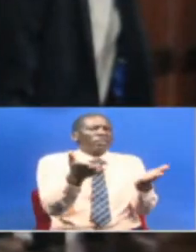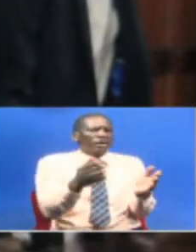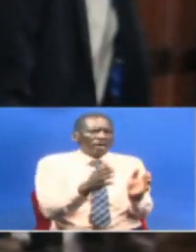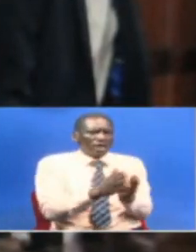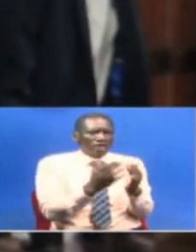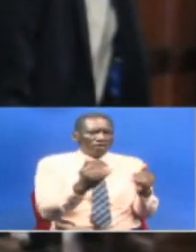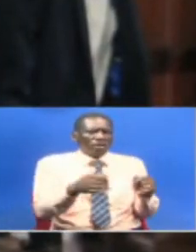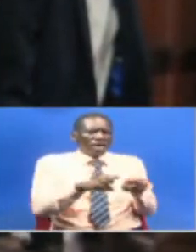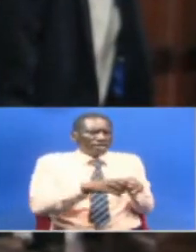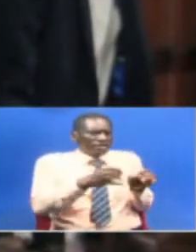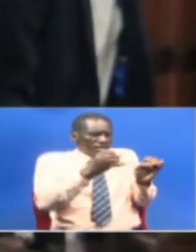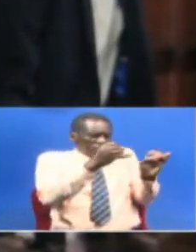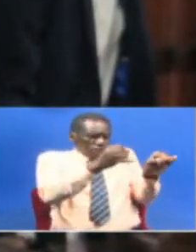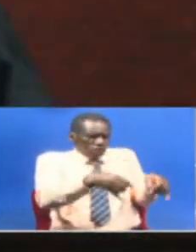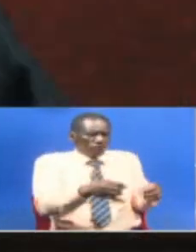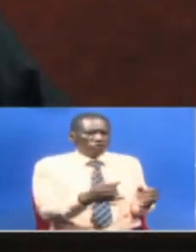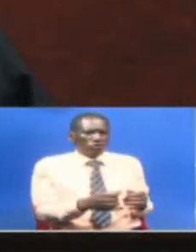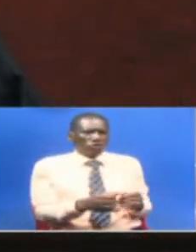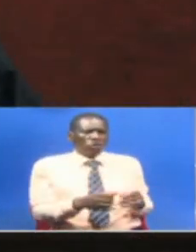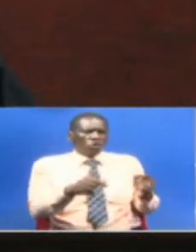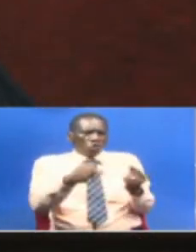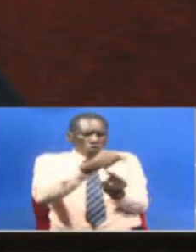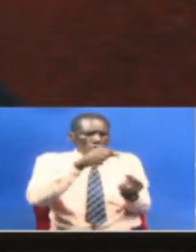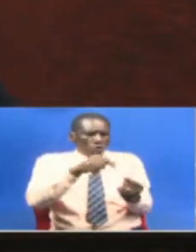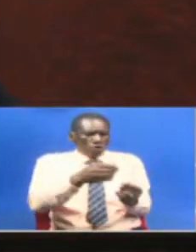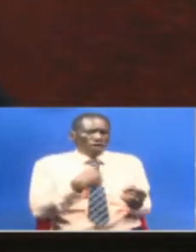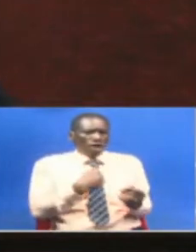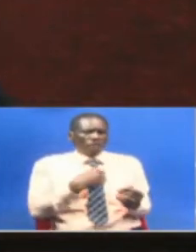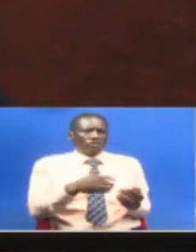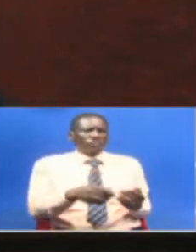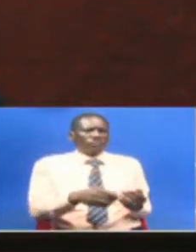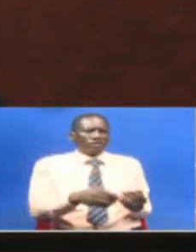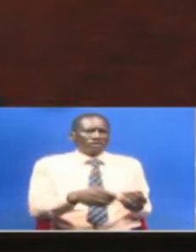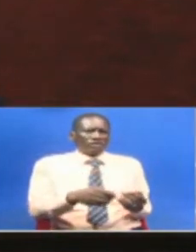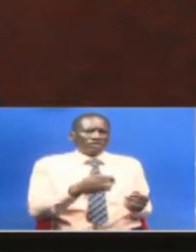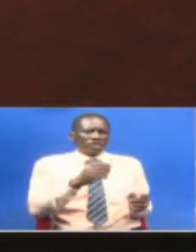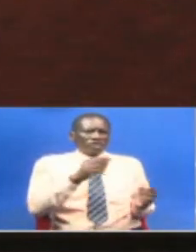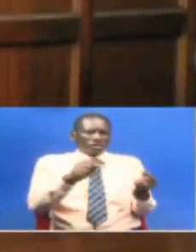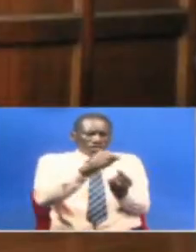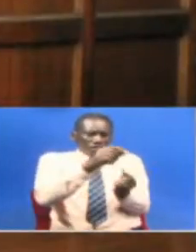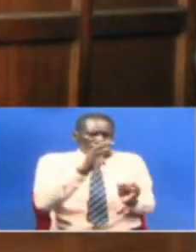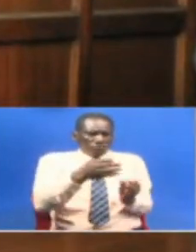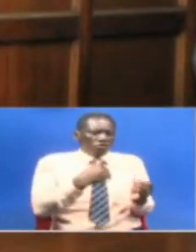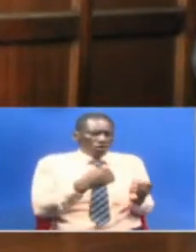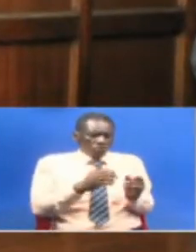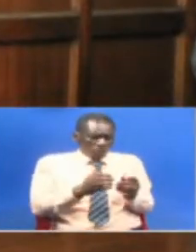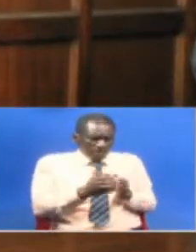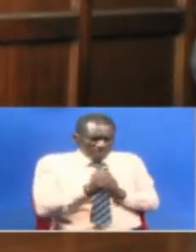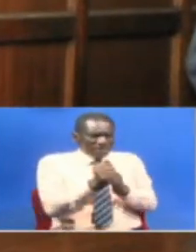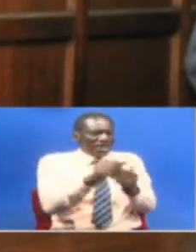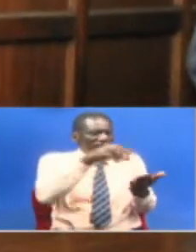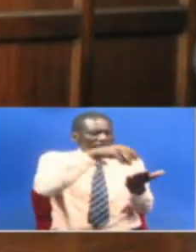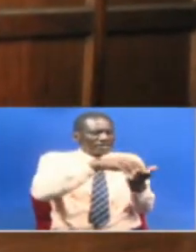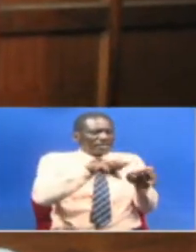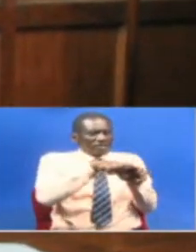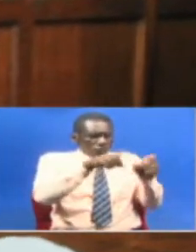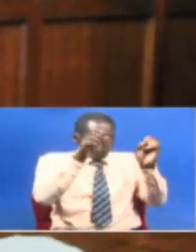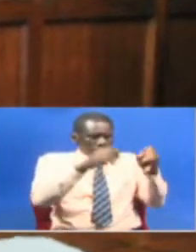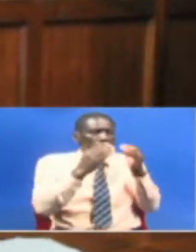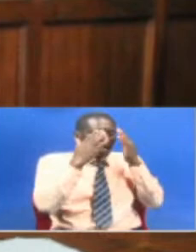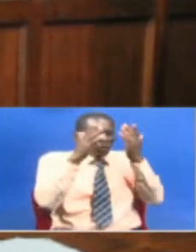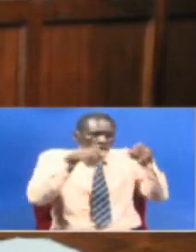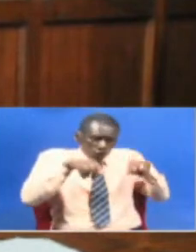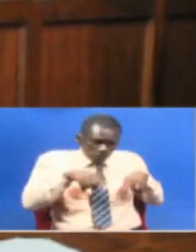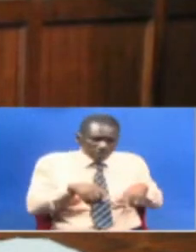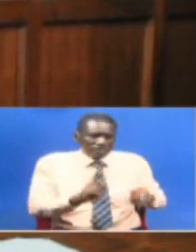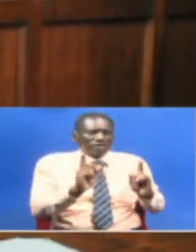As an individual, when you are handling this kind of case, you must be aware of yourself,